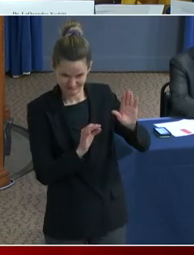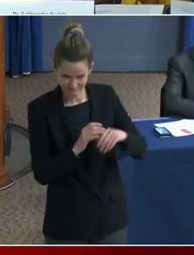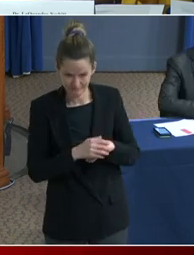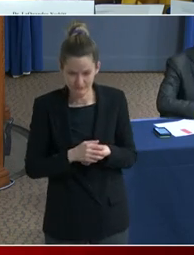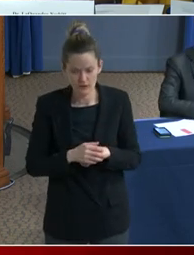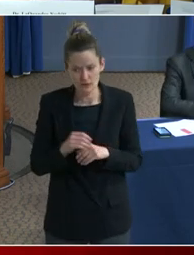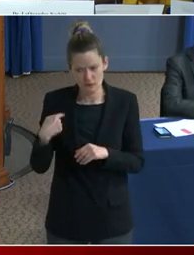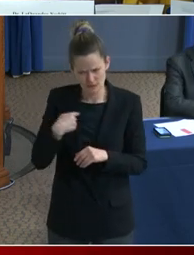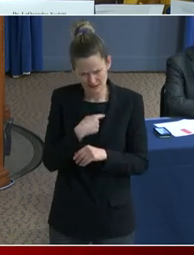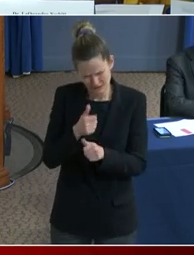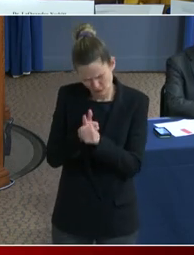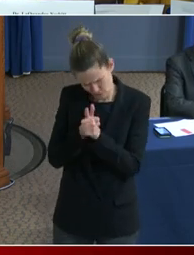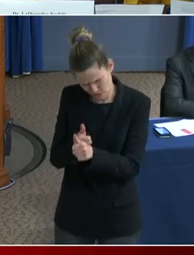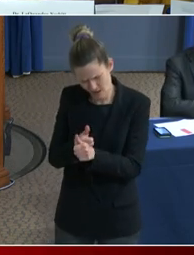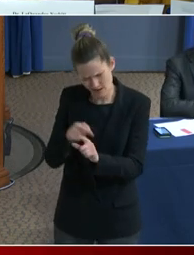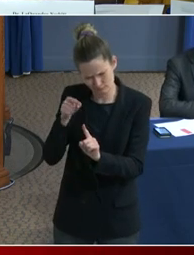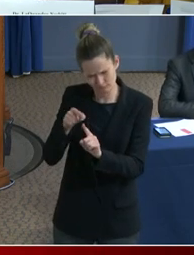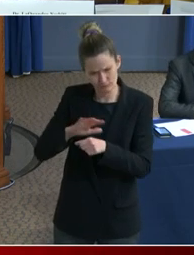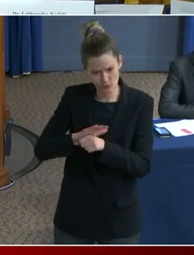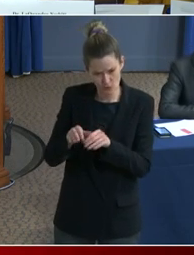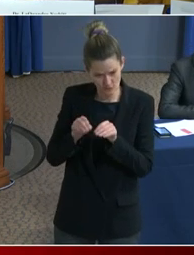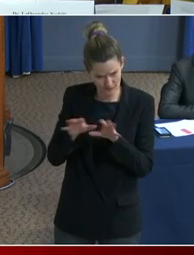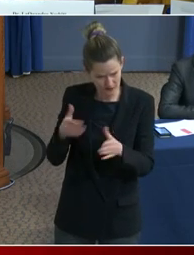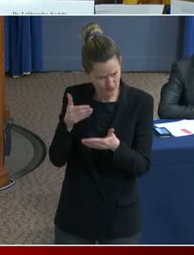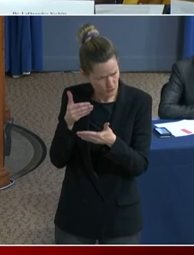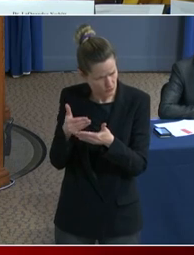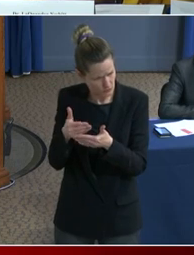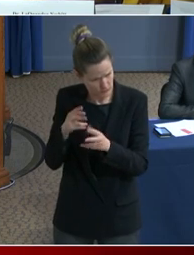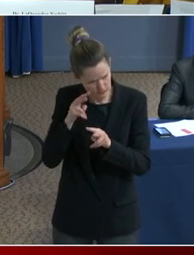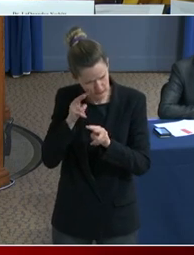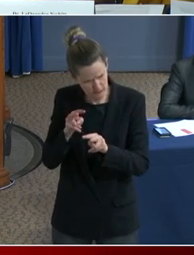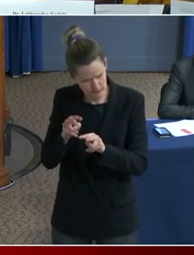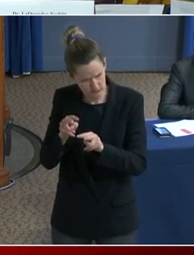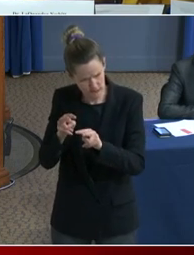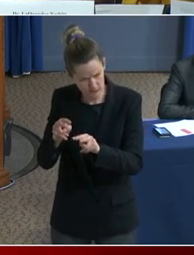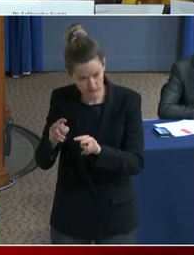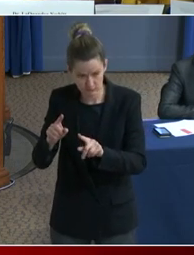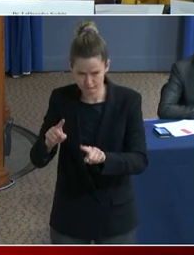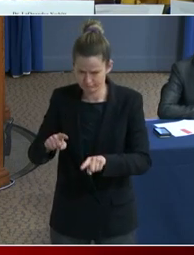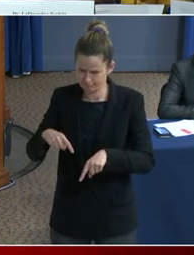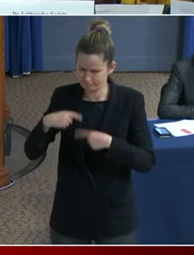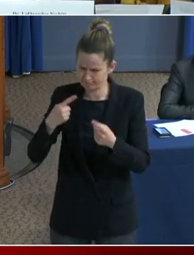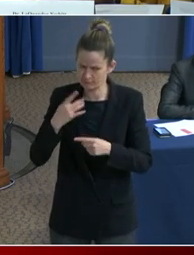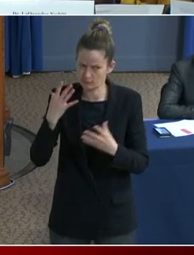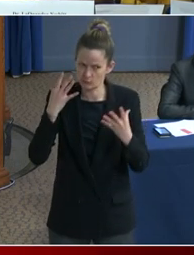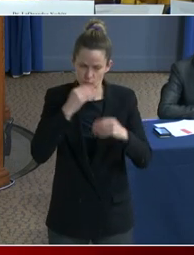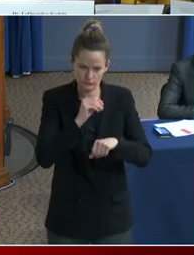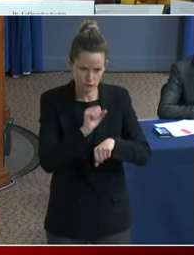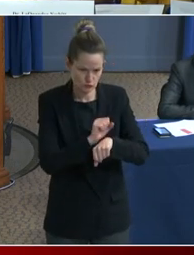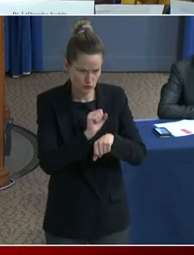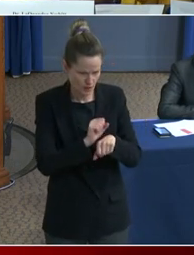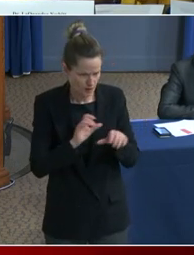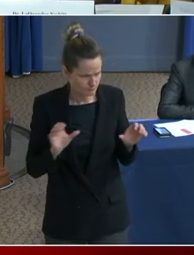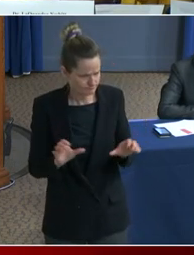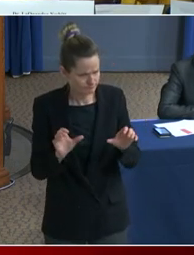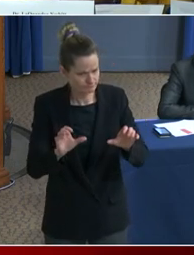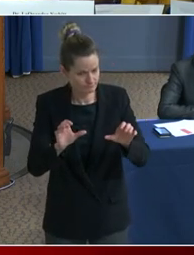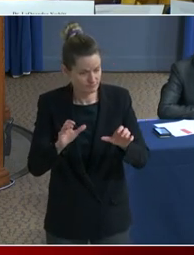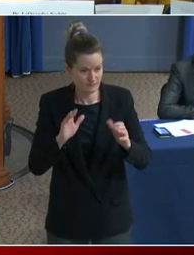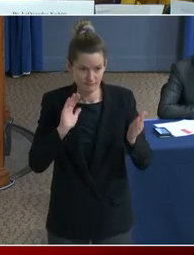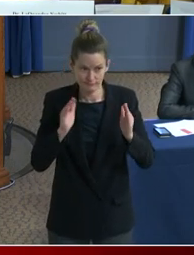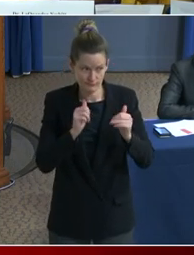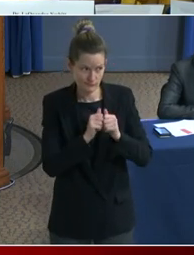and emerging variants. So we're doing a remarkable and exceptional job here in the District of Columbia with sequencing variants